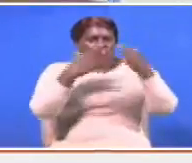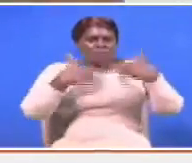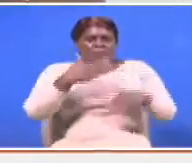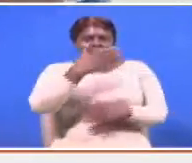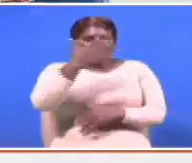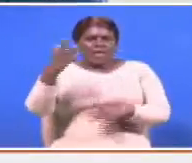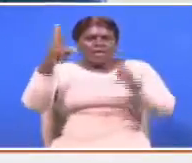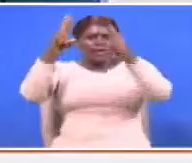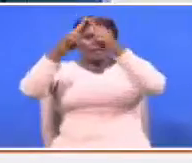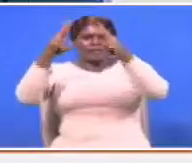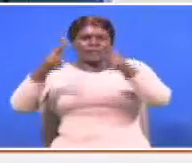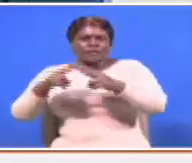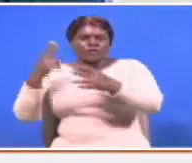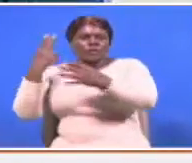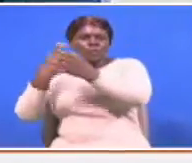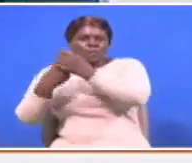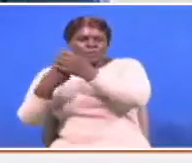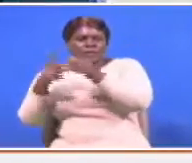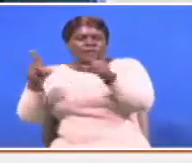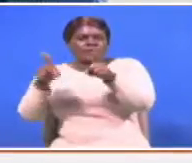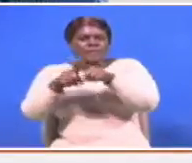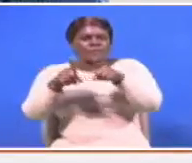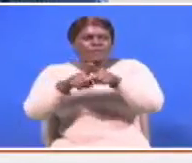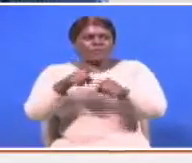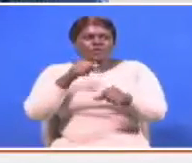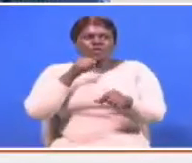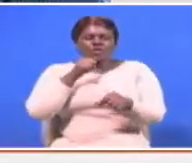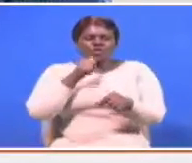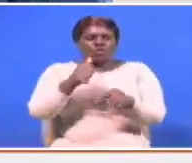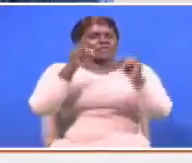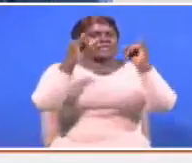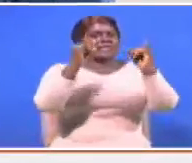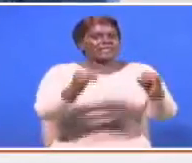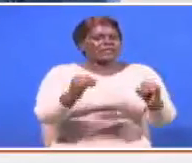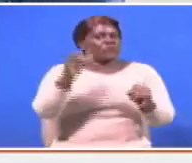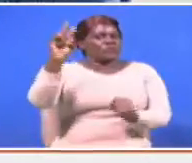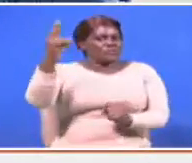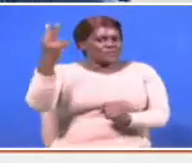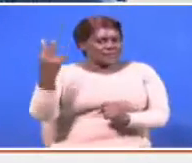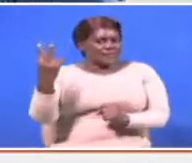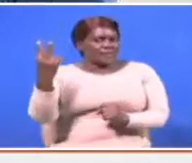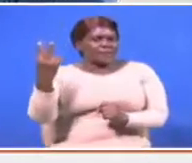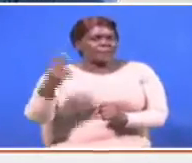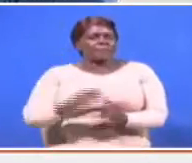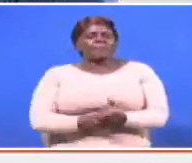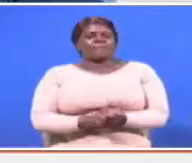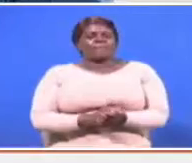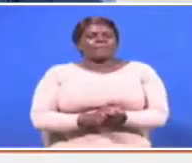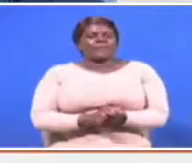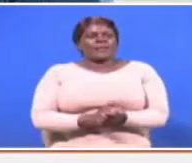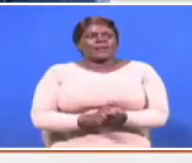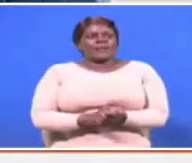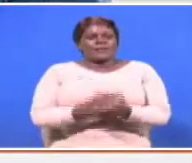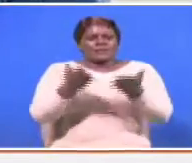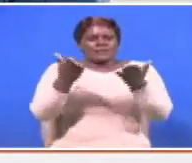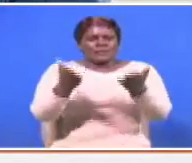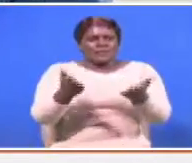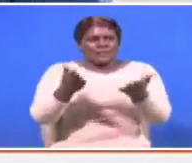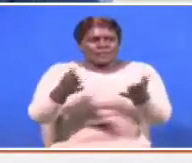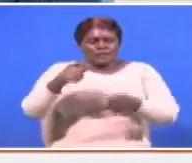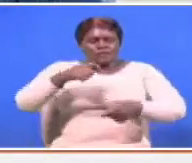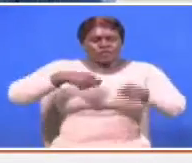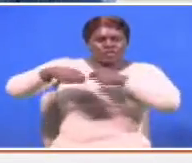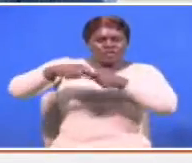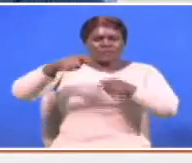there, international partners, and it is not a good image. And secondly, that with this kind of